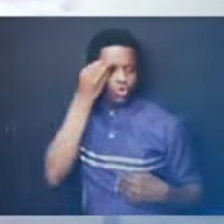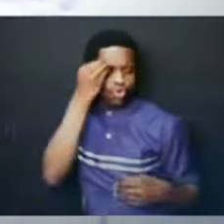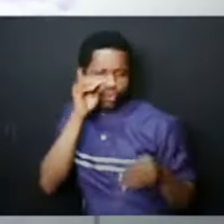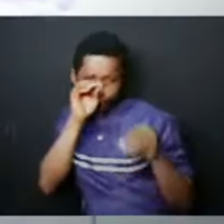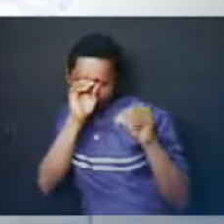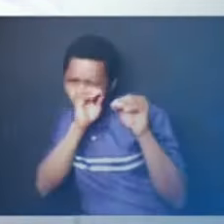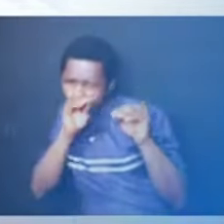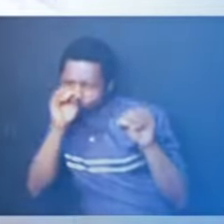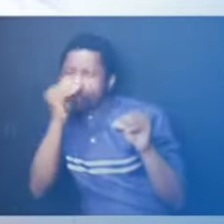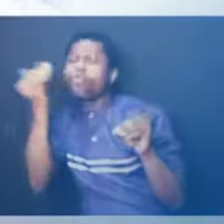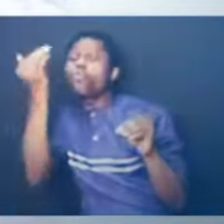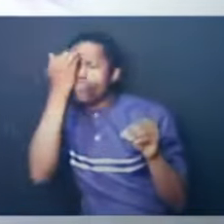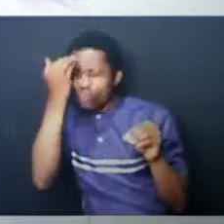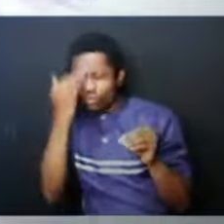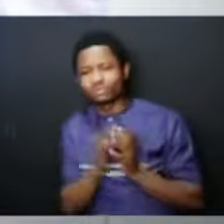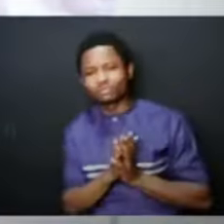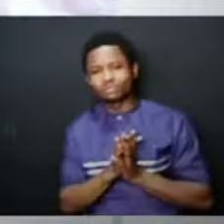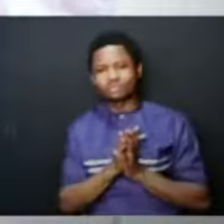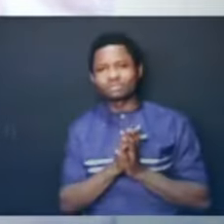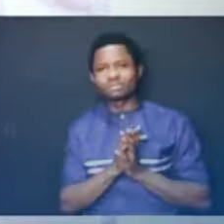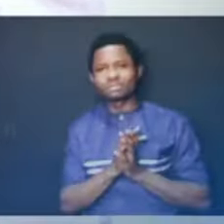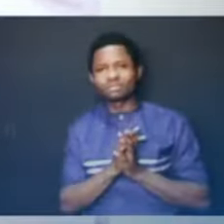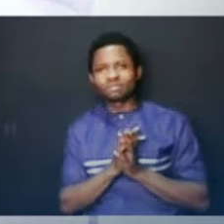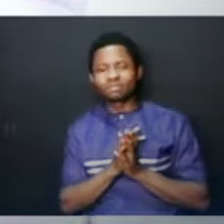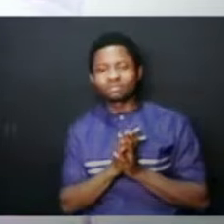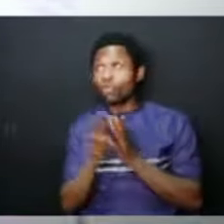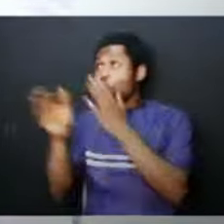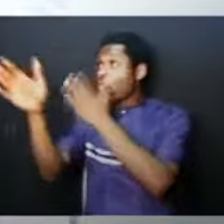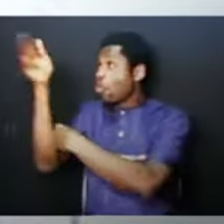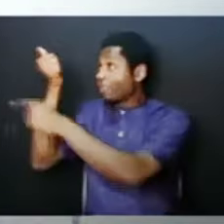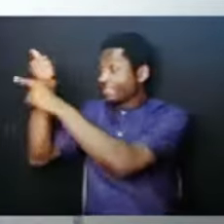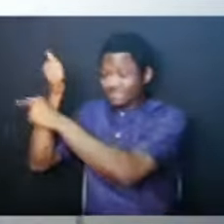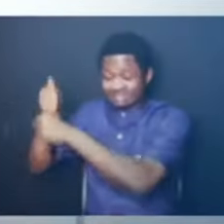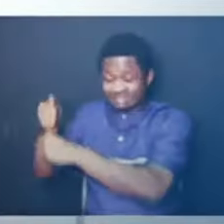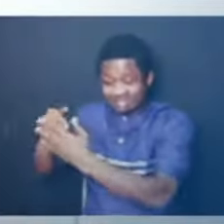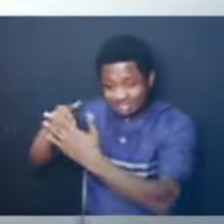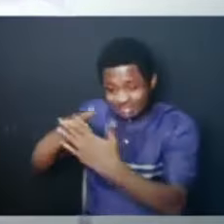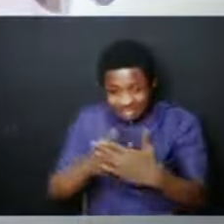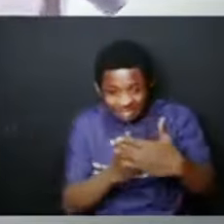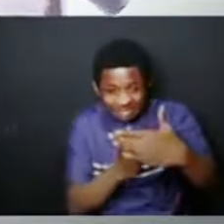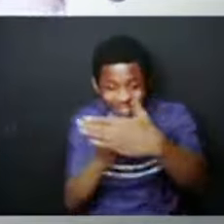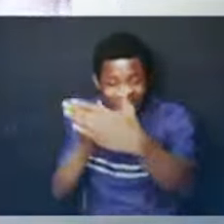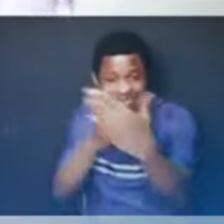perceives it. The one who guides our life, he said, doesn't he know?